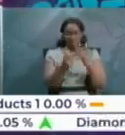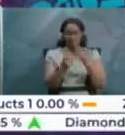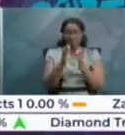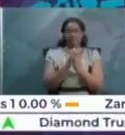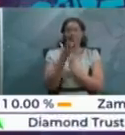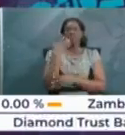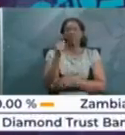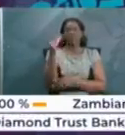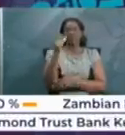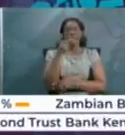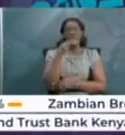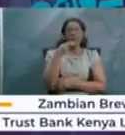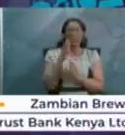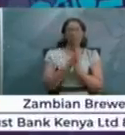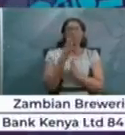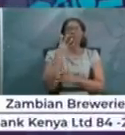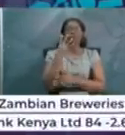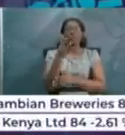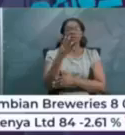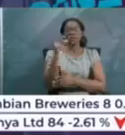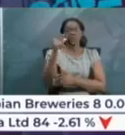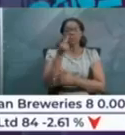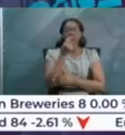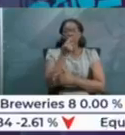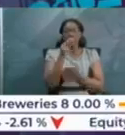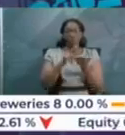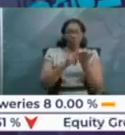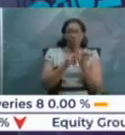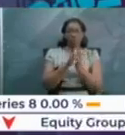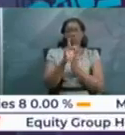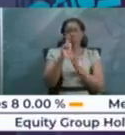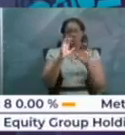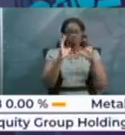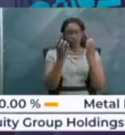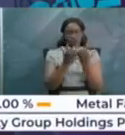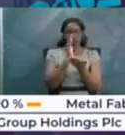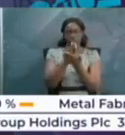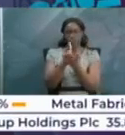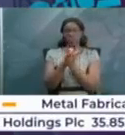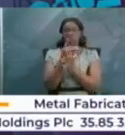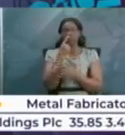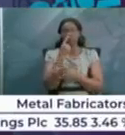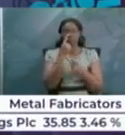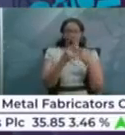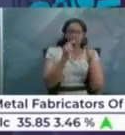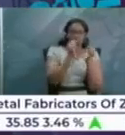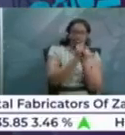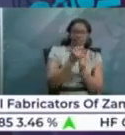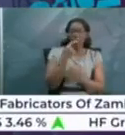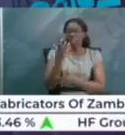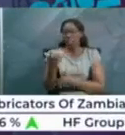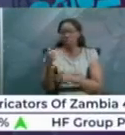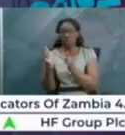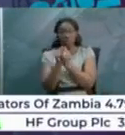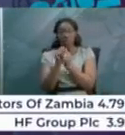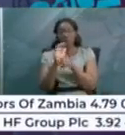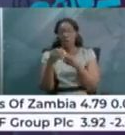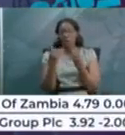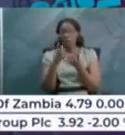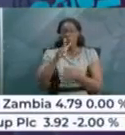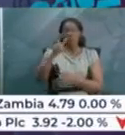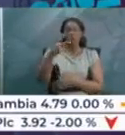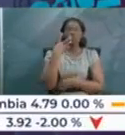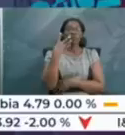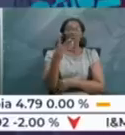of honey, 400 grams of peanut butter, 1 patch of cabbage, 10 onions and 10 tomatoes, all for the price of 2,400